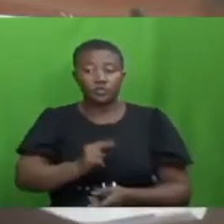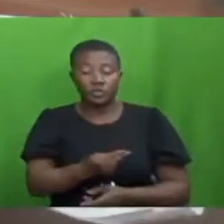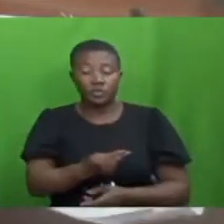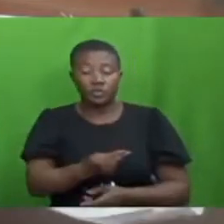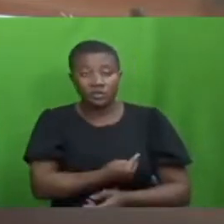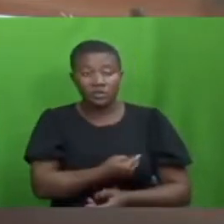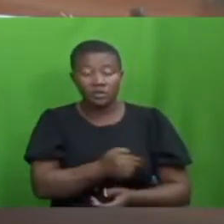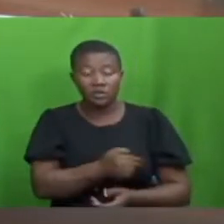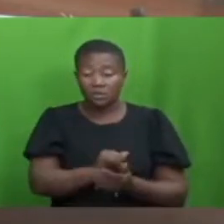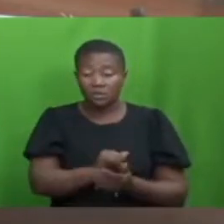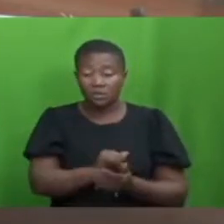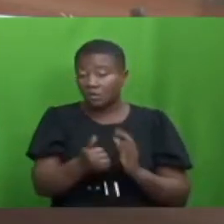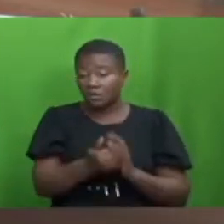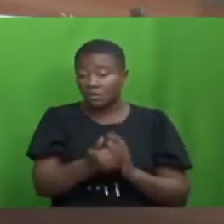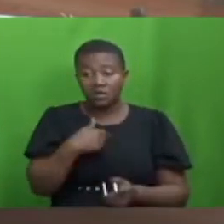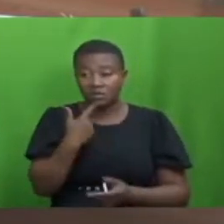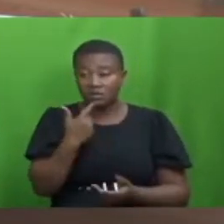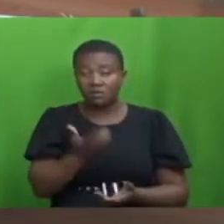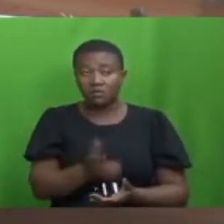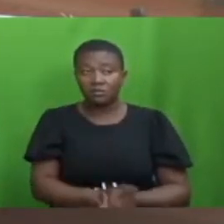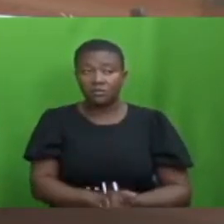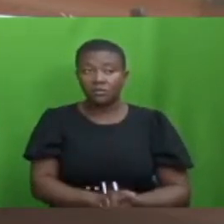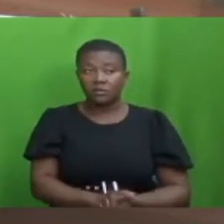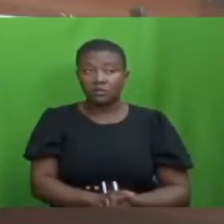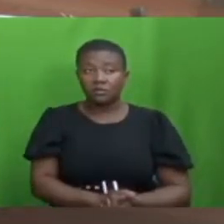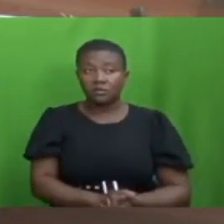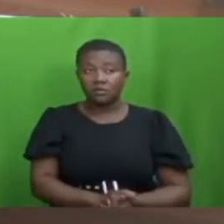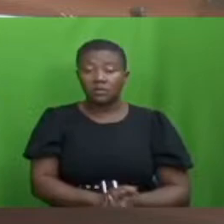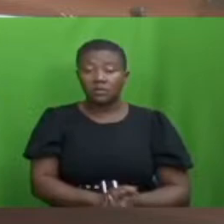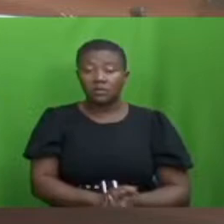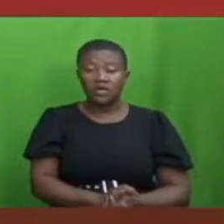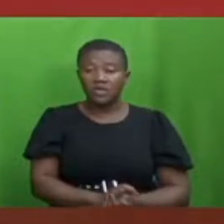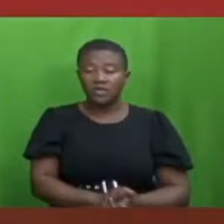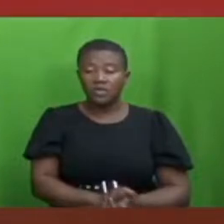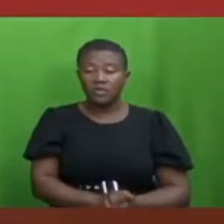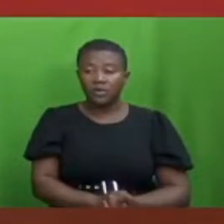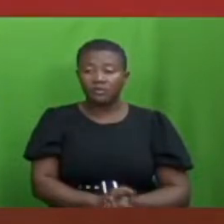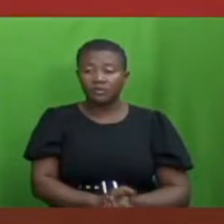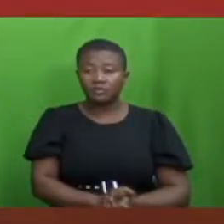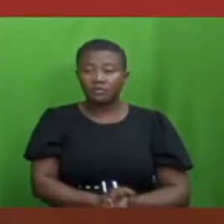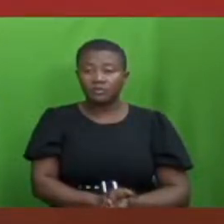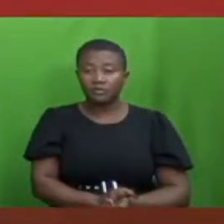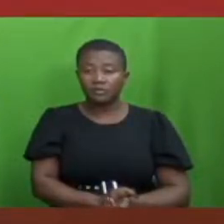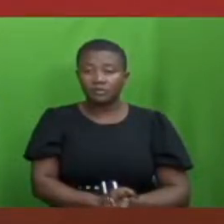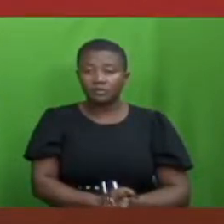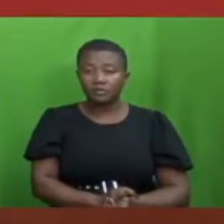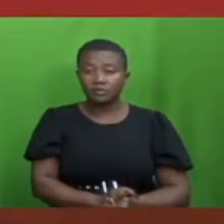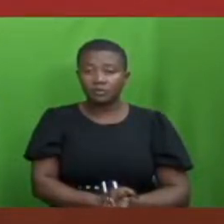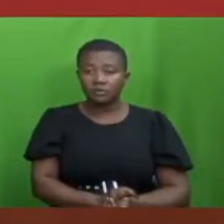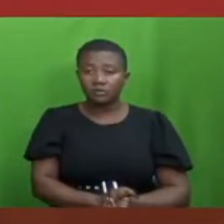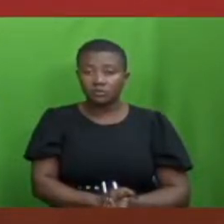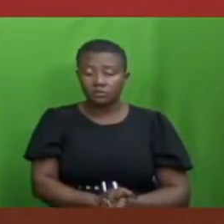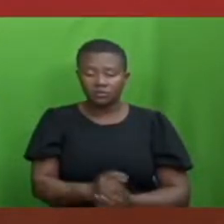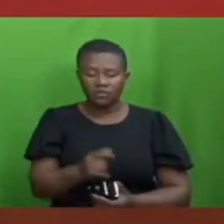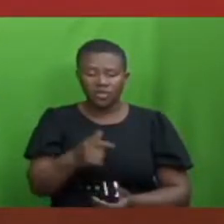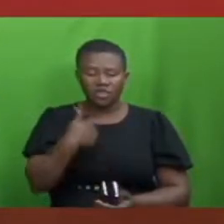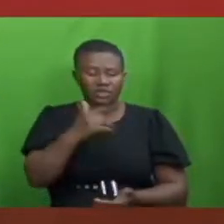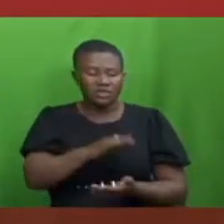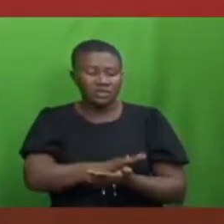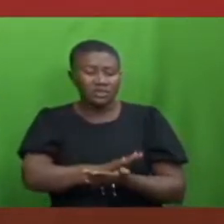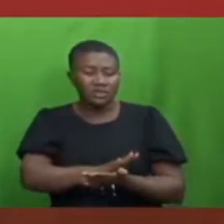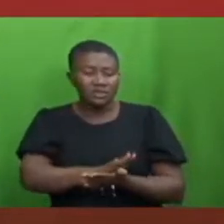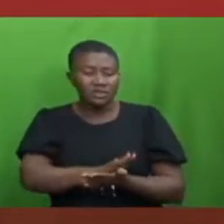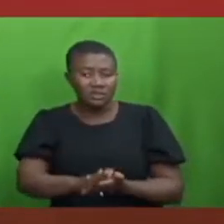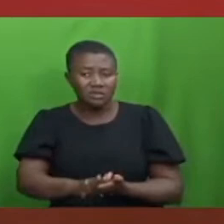next thing was for him to have just presented the paper to us. Mr. Speaker, that's all that I said. Yes, I